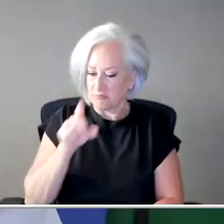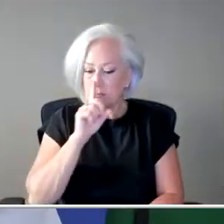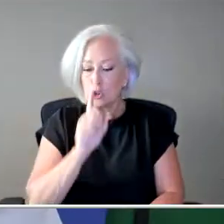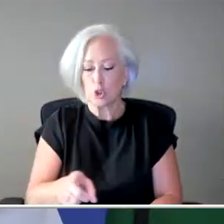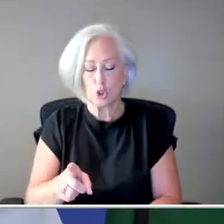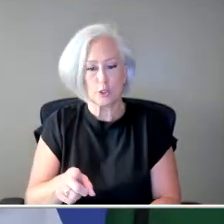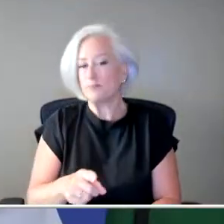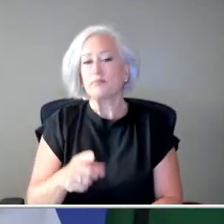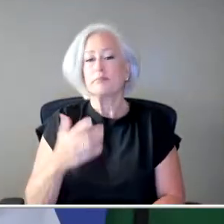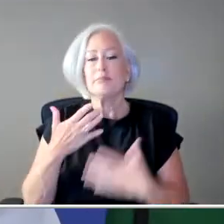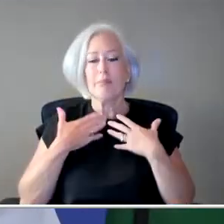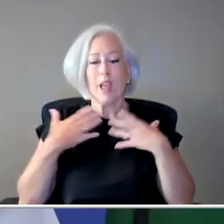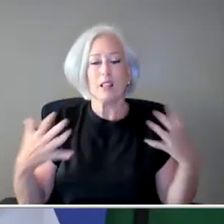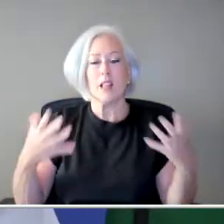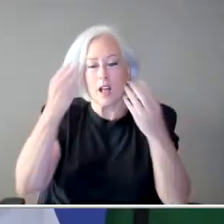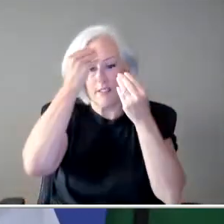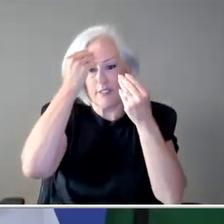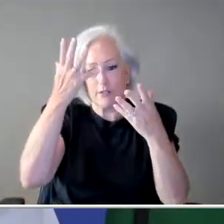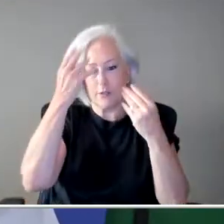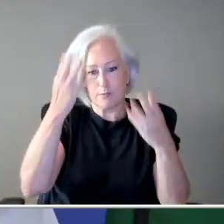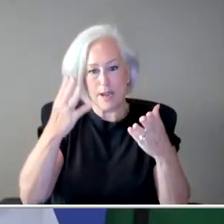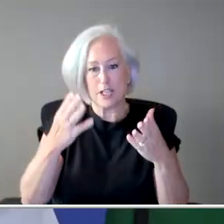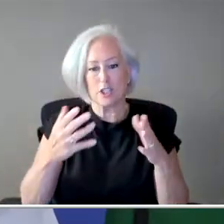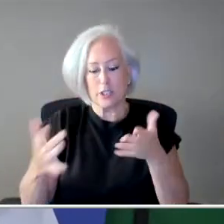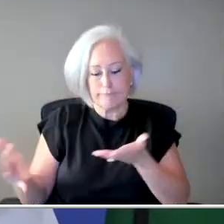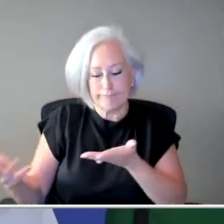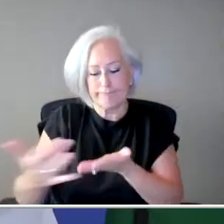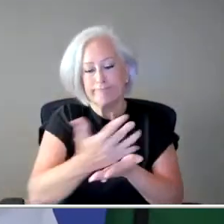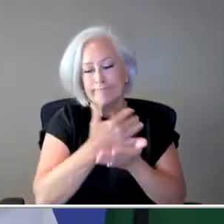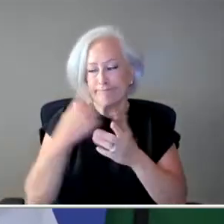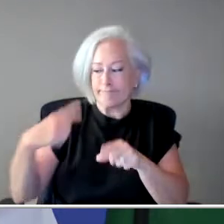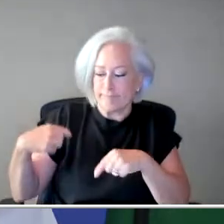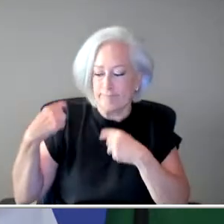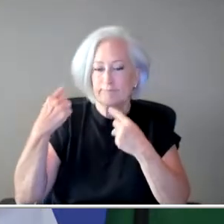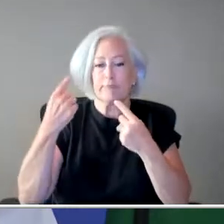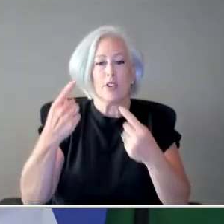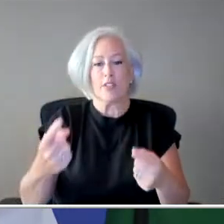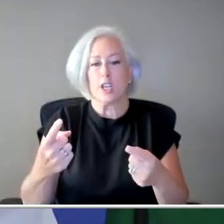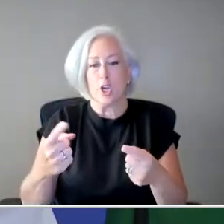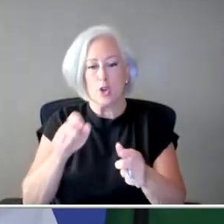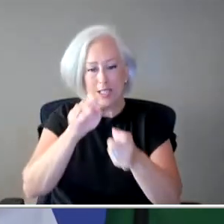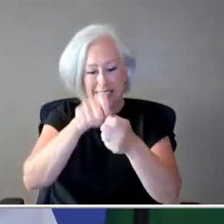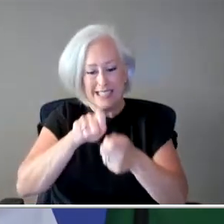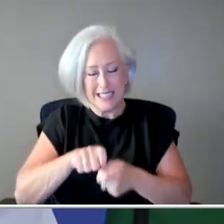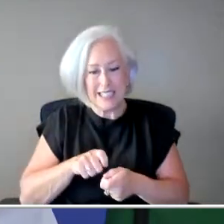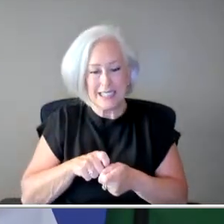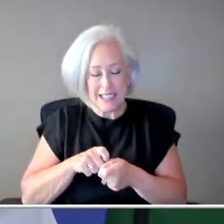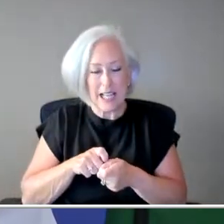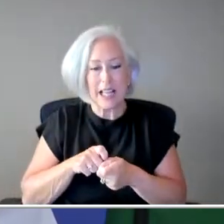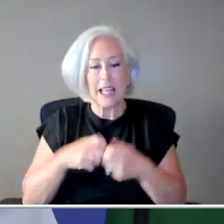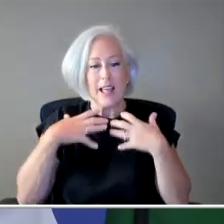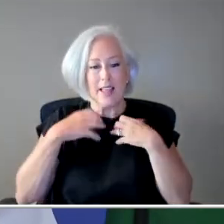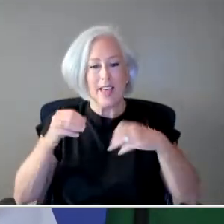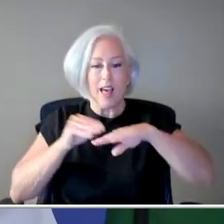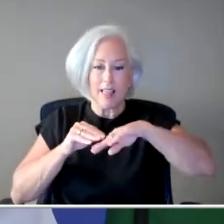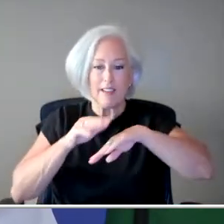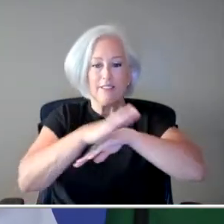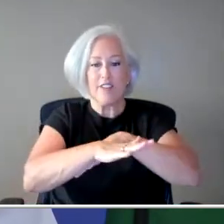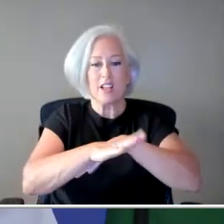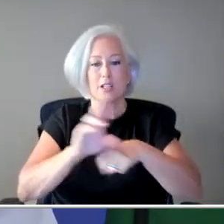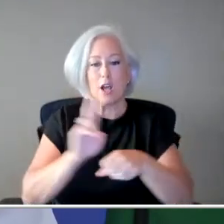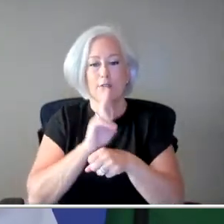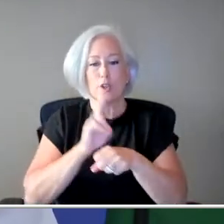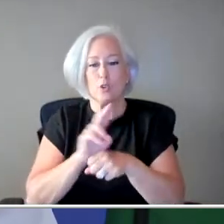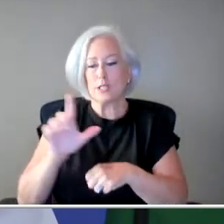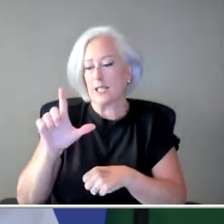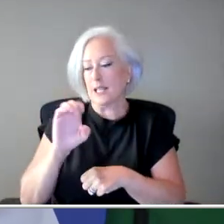of data that has been accumulated over the years detailing the health effects of wearing lead for a long period of time.